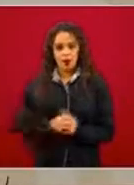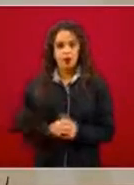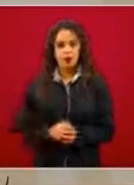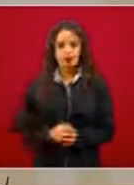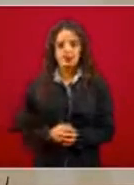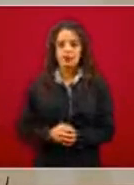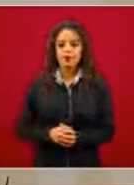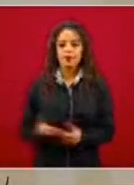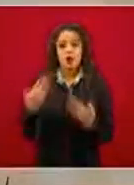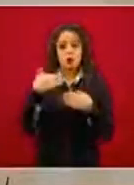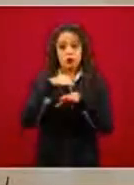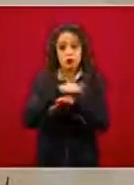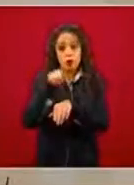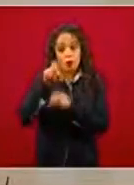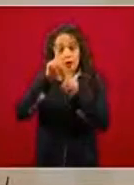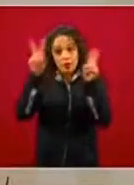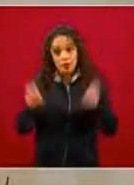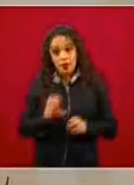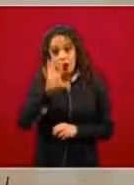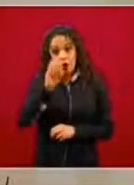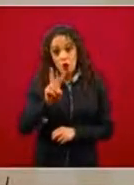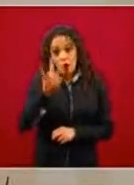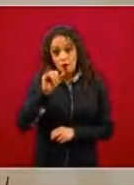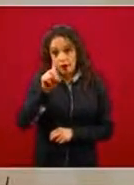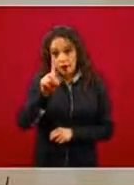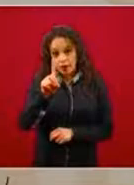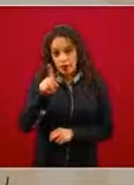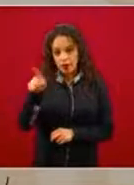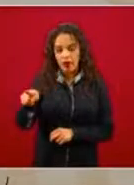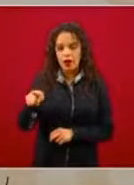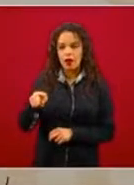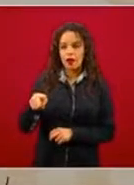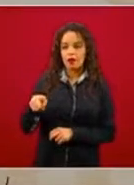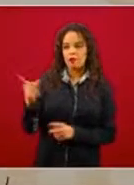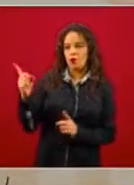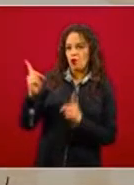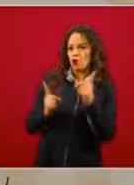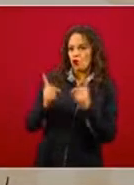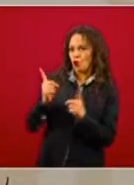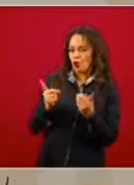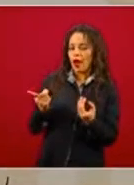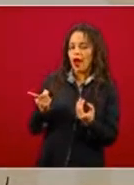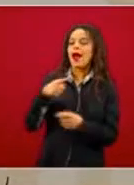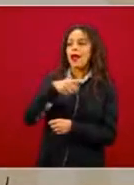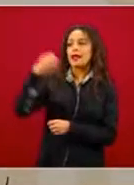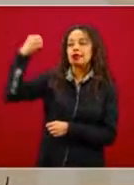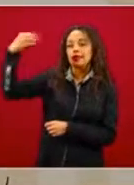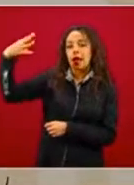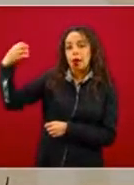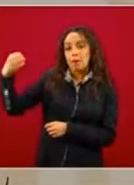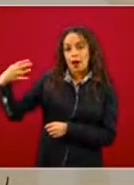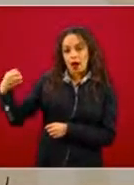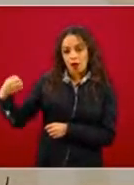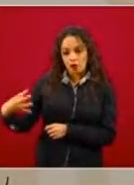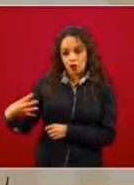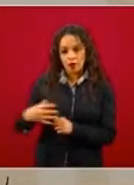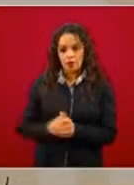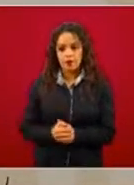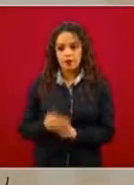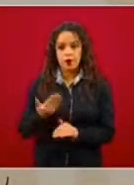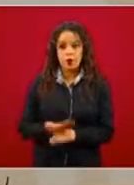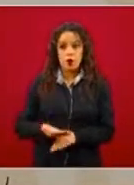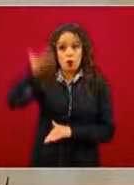who is also our economy secretary and has already covered that particular topic because that was part of the different concerns. This